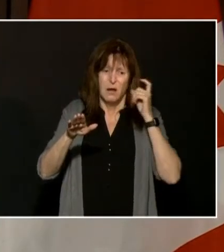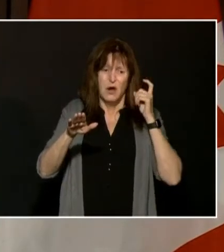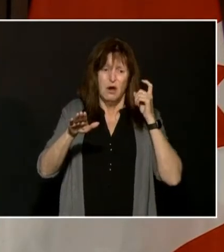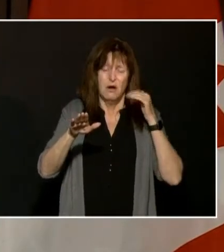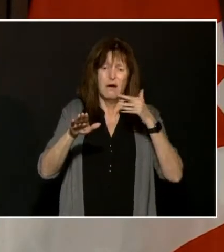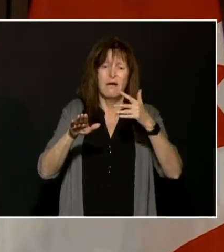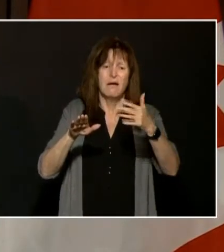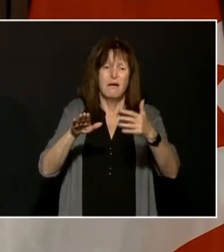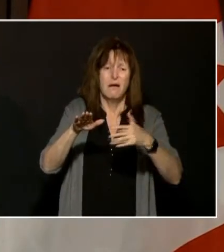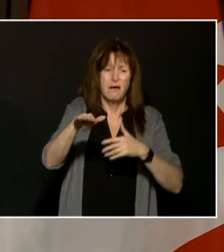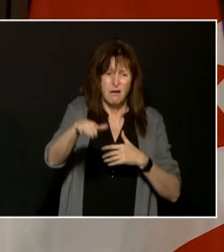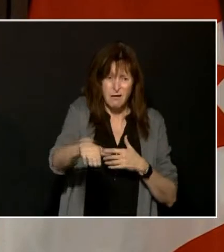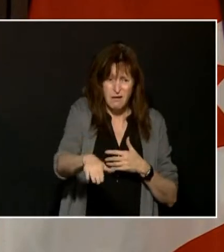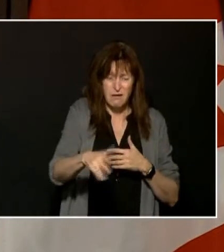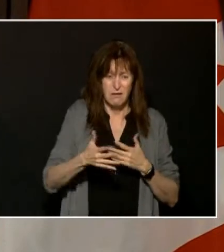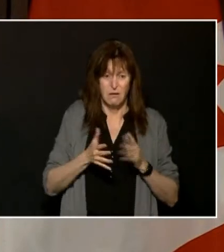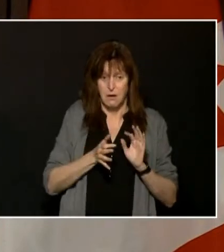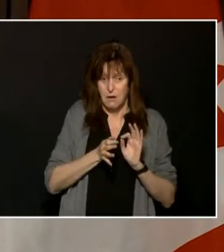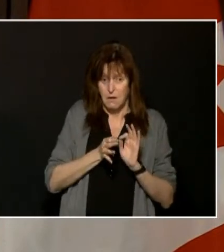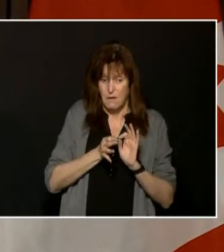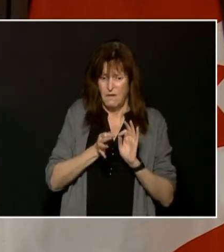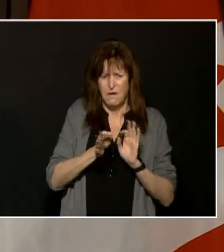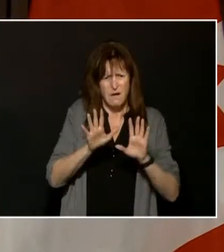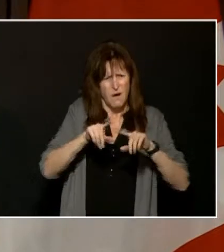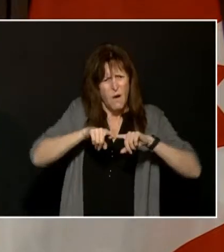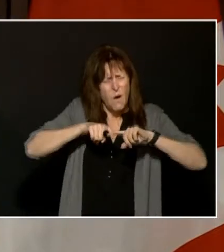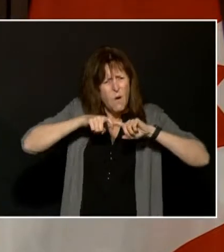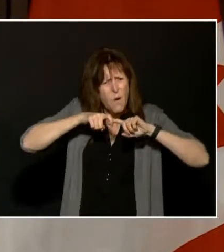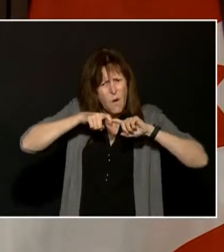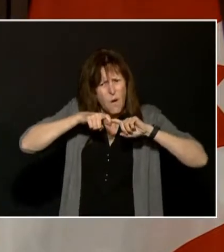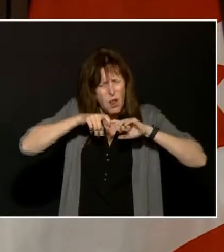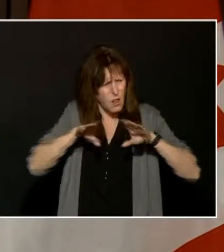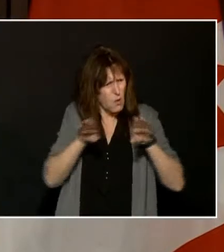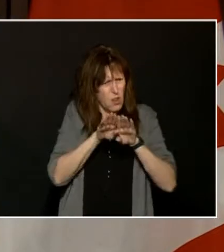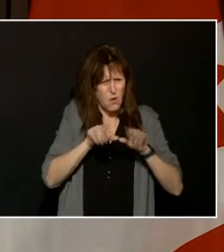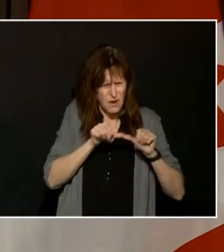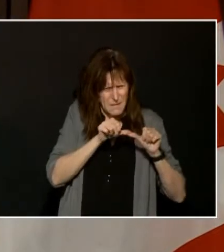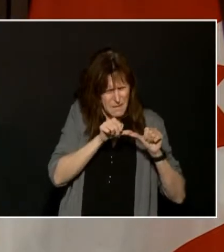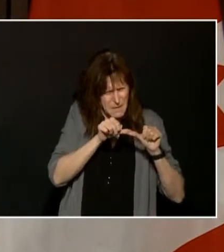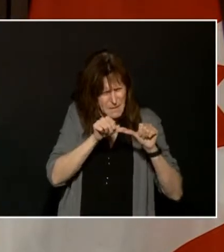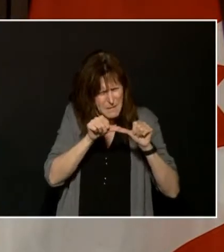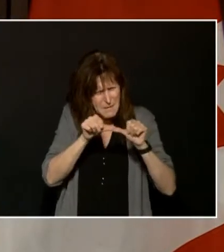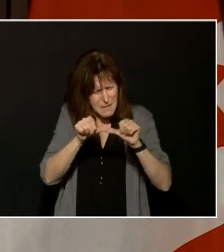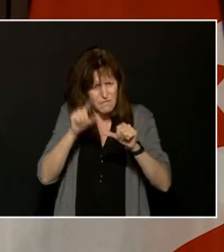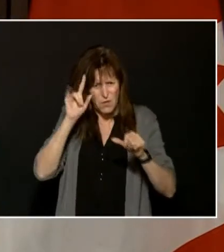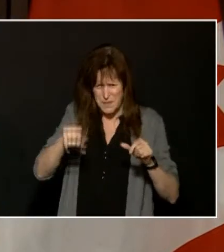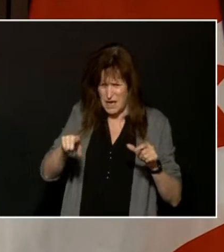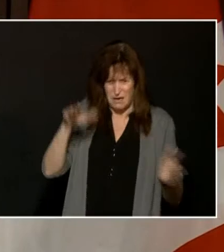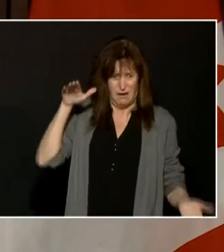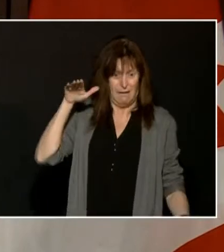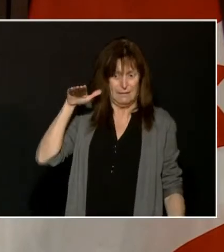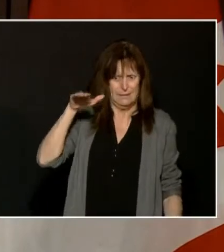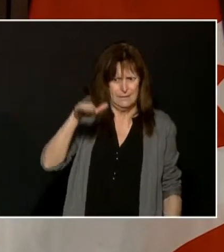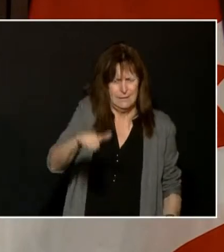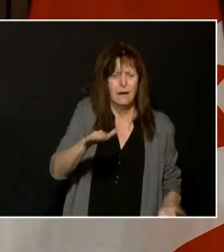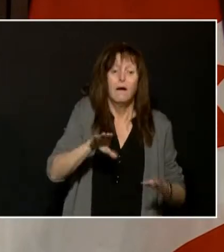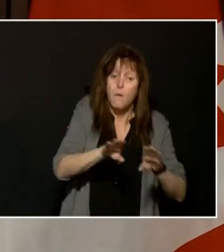trend throughout the summer. Opening schools on the 2nd, but nothing else, takes us somewhere between these two